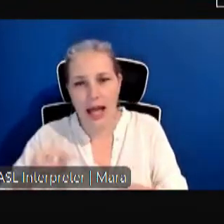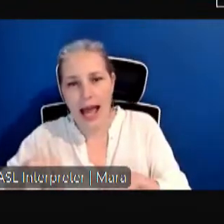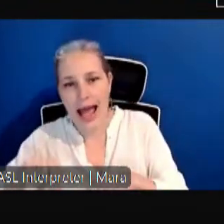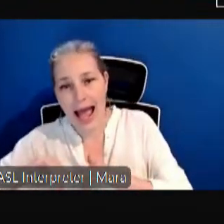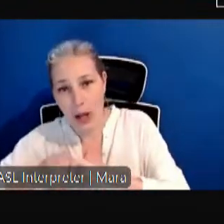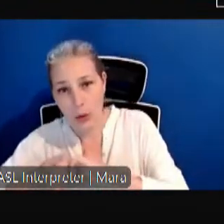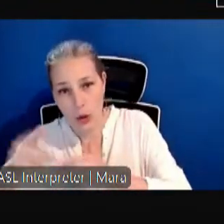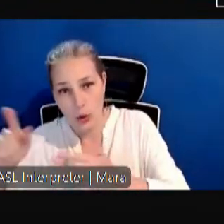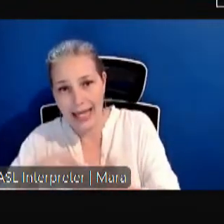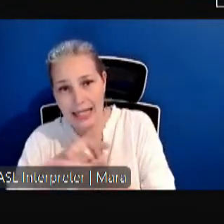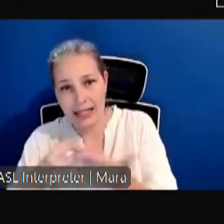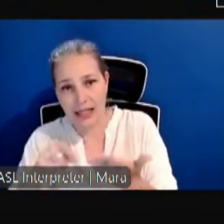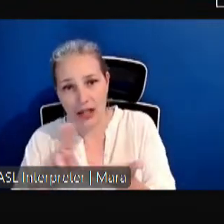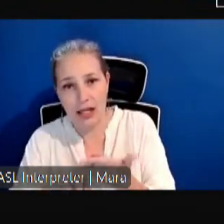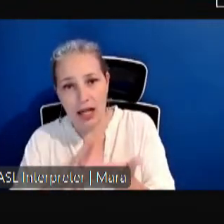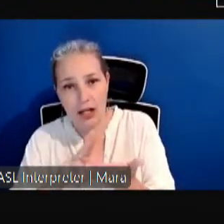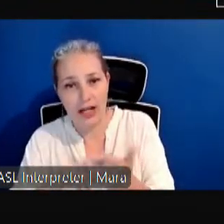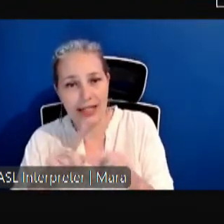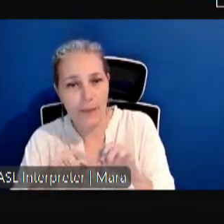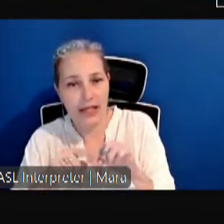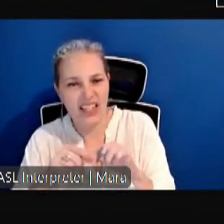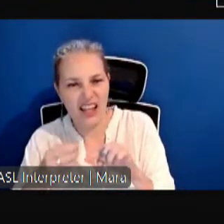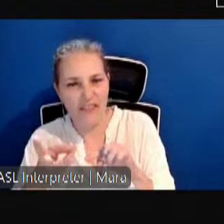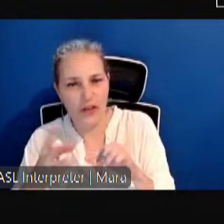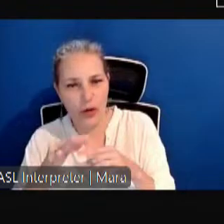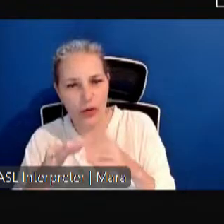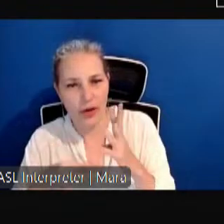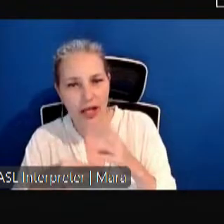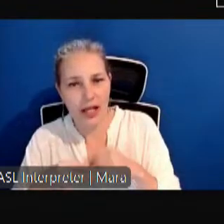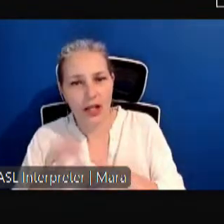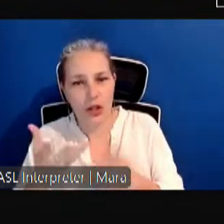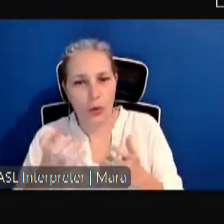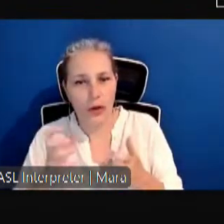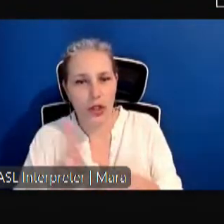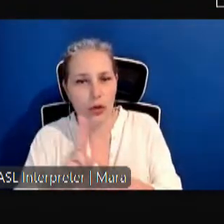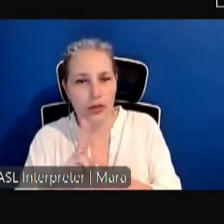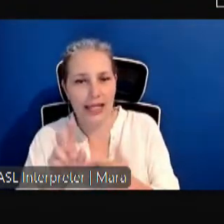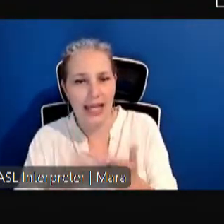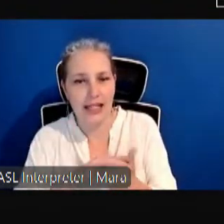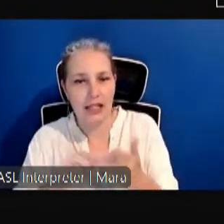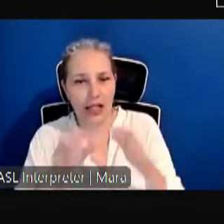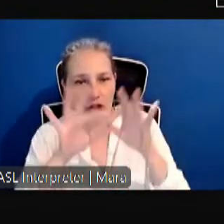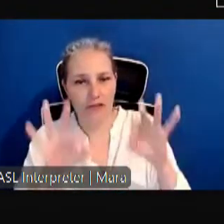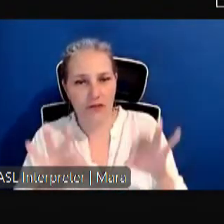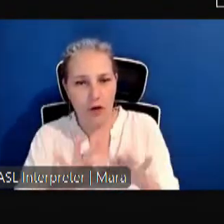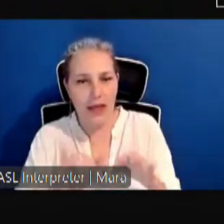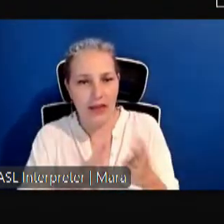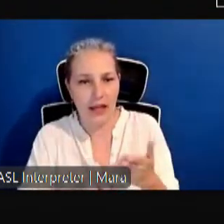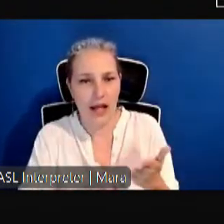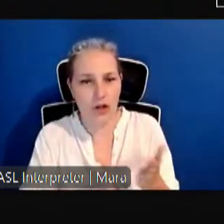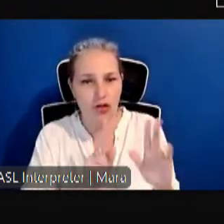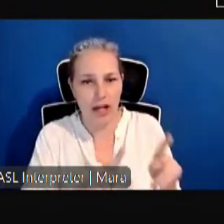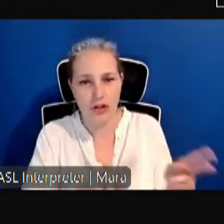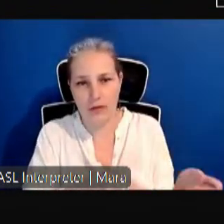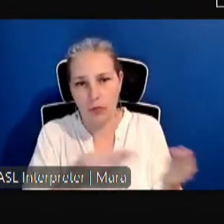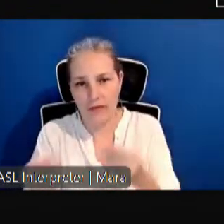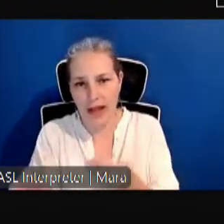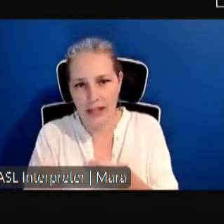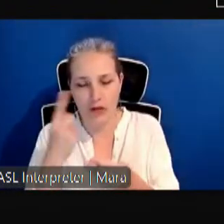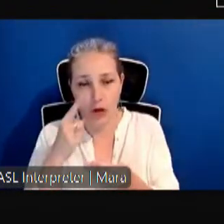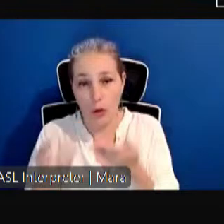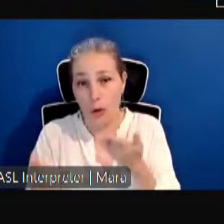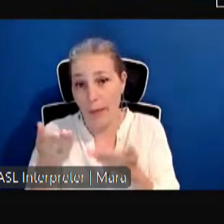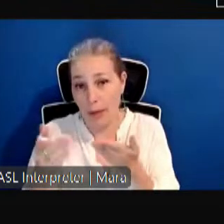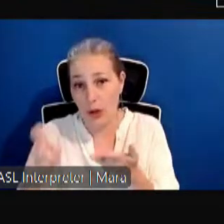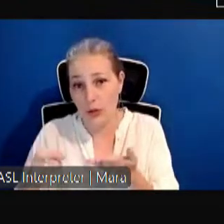on a couple of things. You're going to want to use the cancellation form provided by your contractor. It may require you to write your own letter or to fill